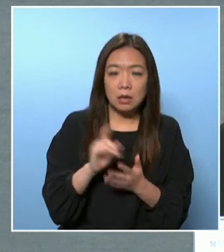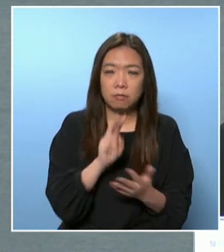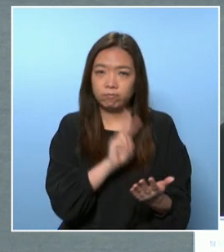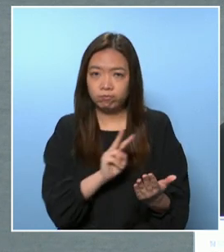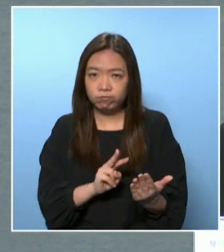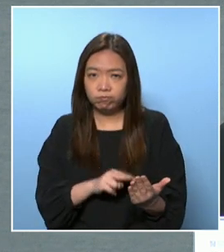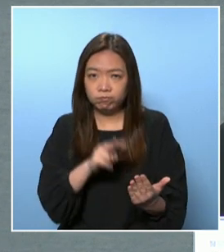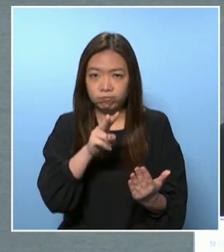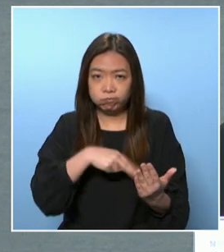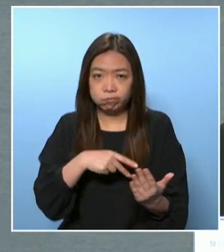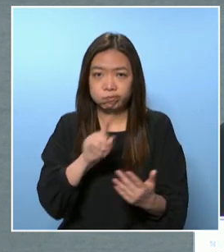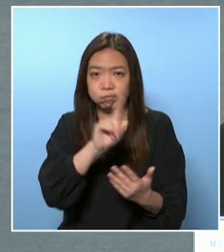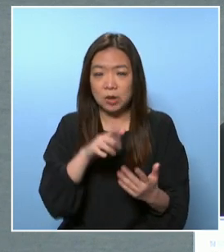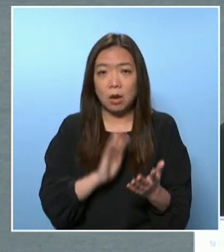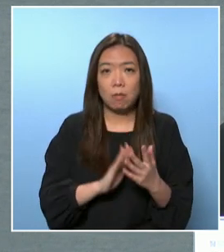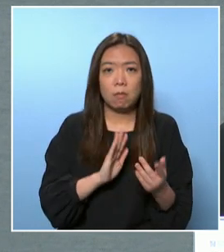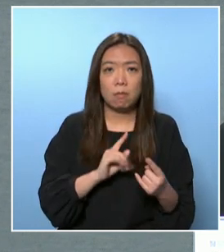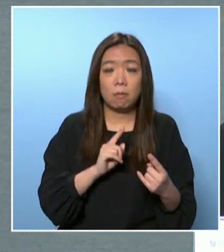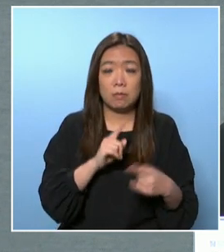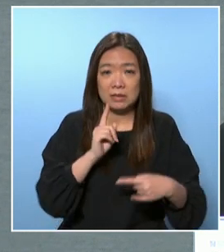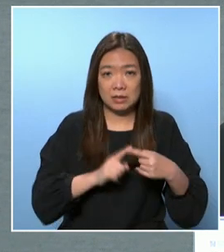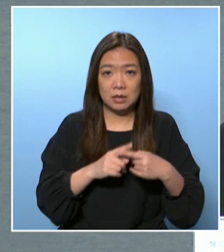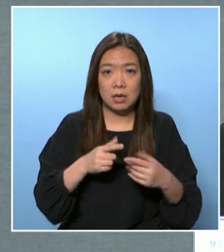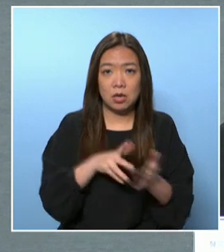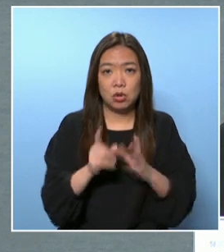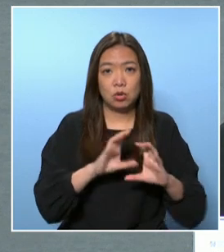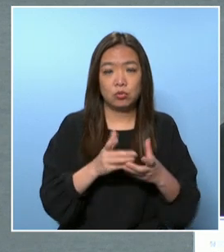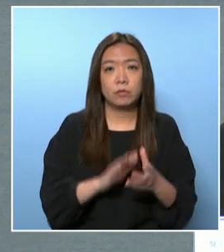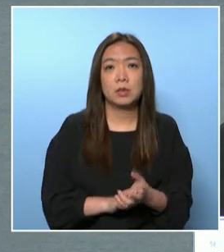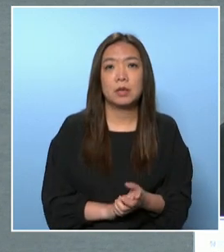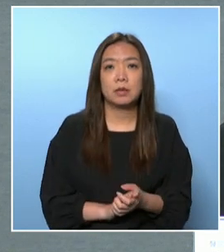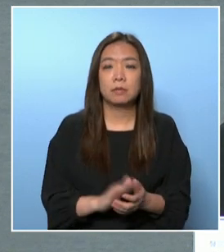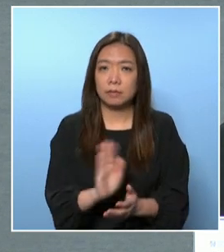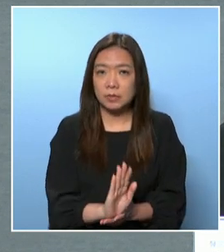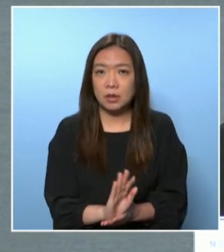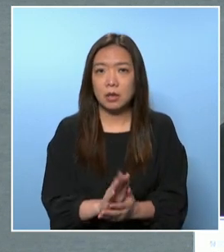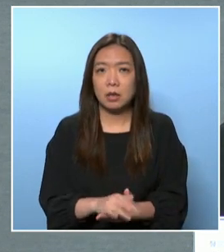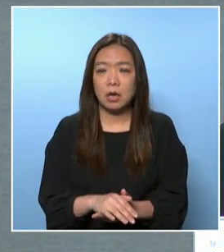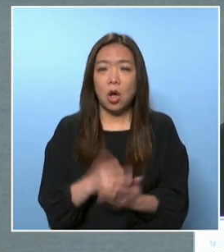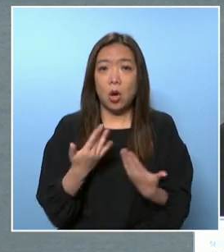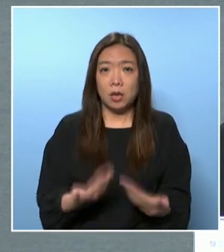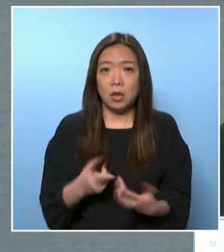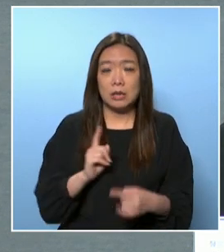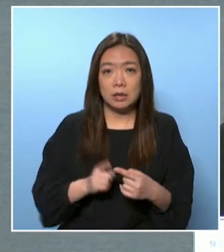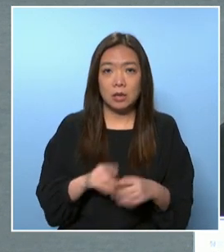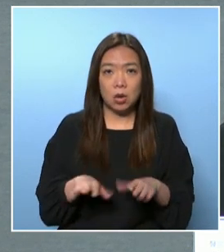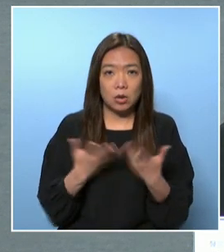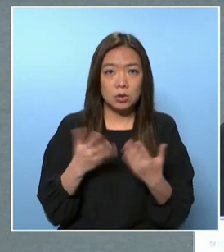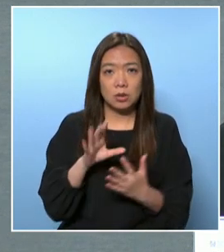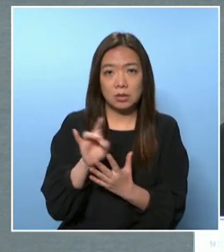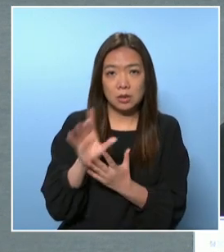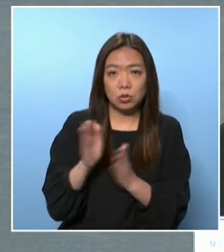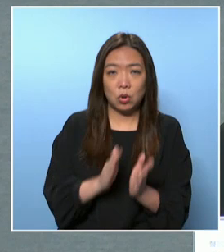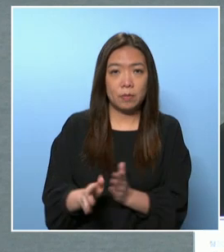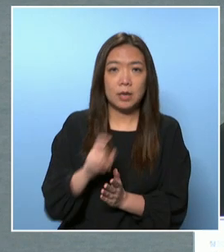But in A&E departments, for example, there are senior doctors who assess the cases to see if